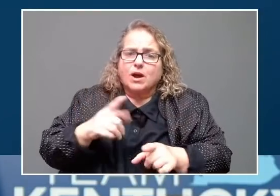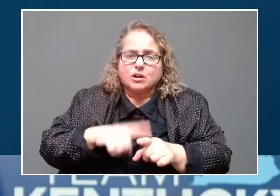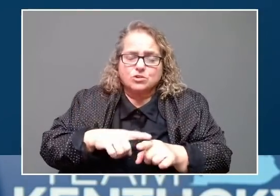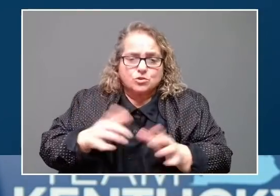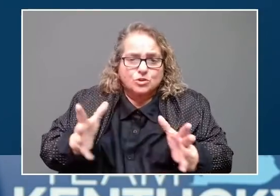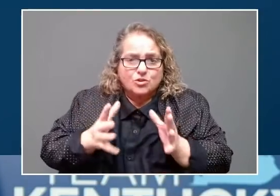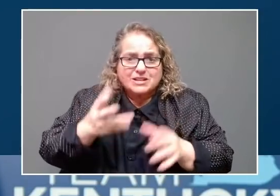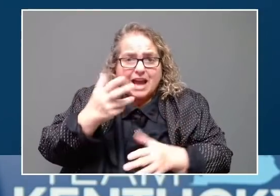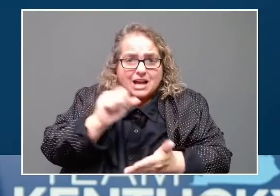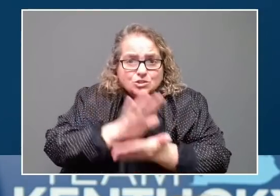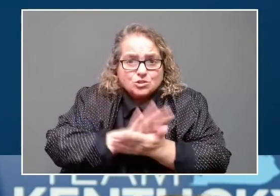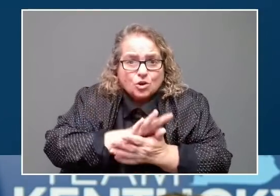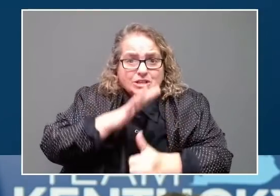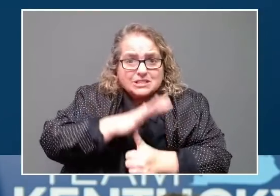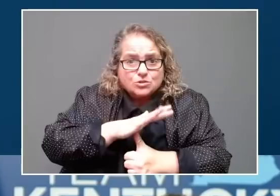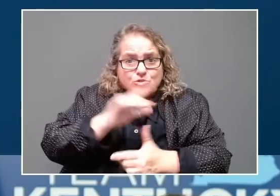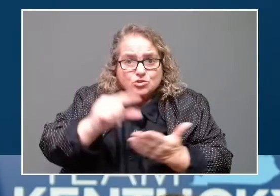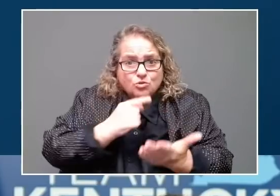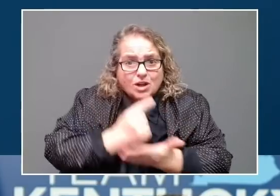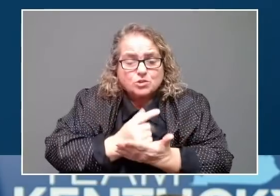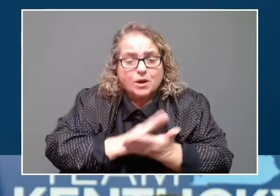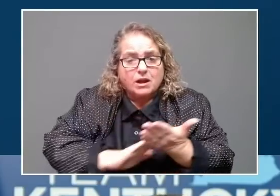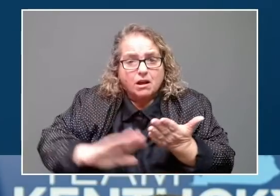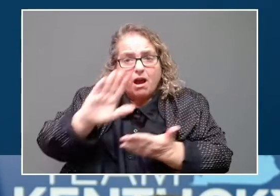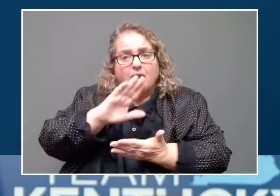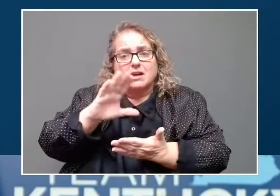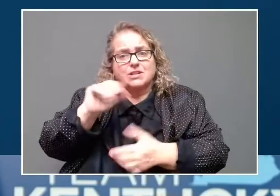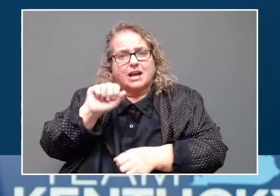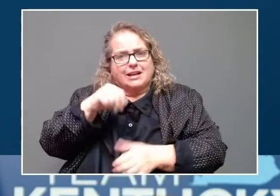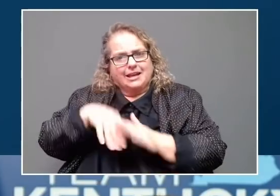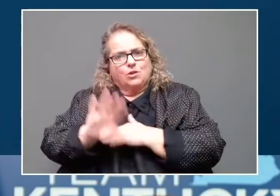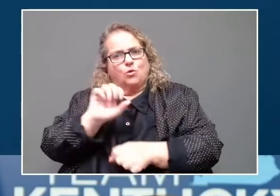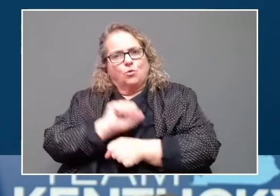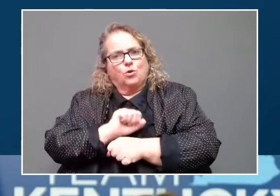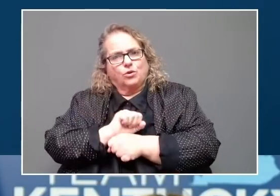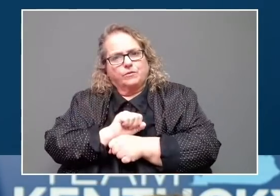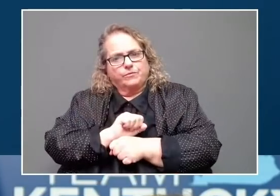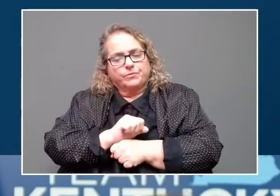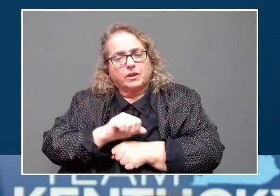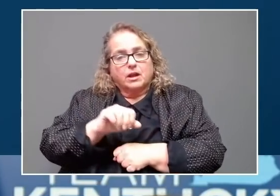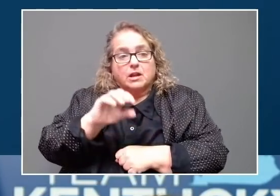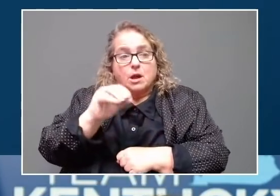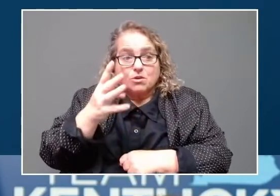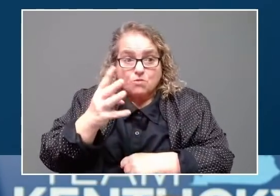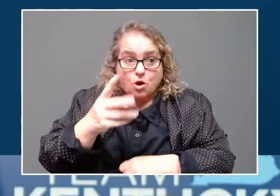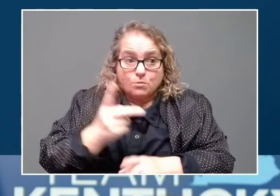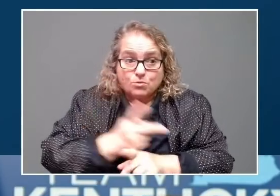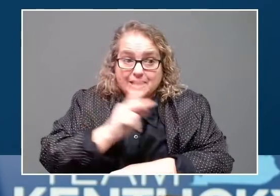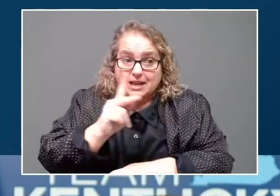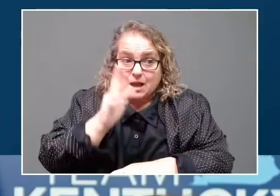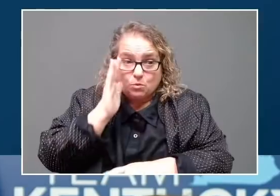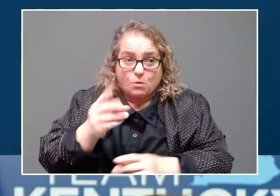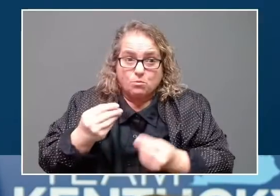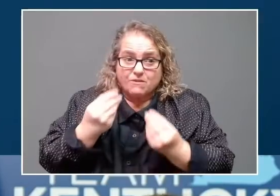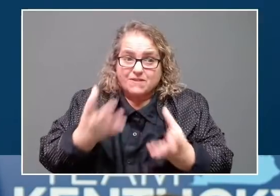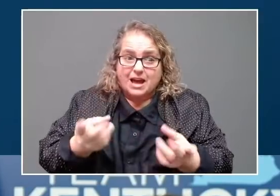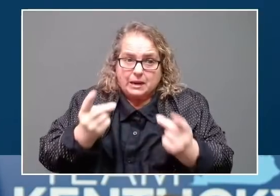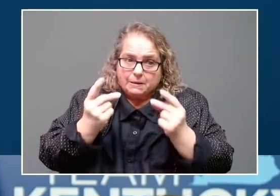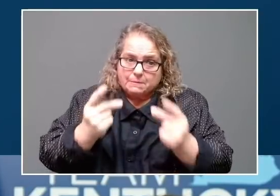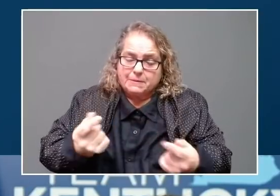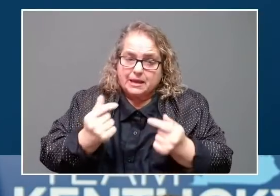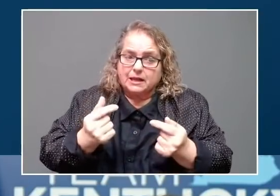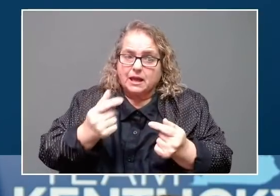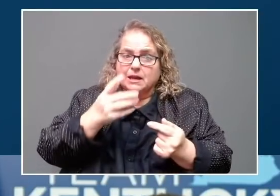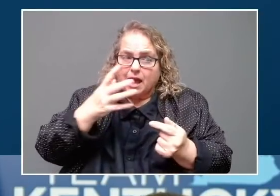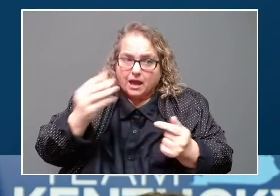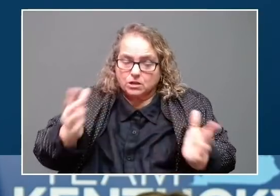workforce. And number 4, pre-K will provide an immediate and long-term boom to our workforce. For context, let's